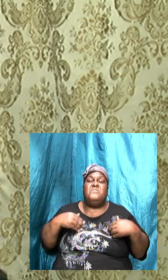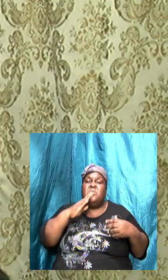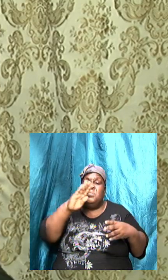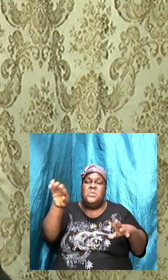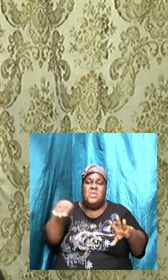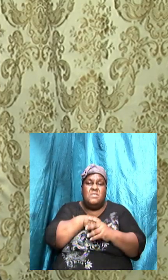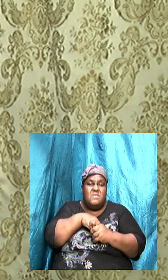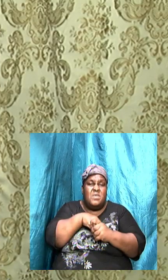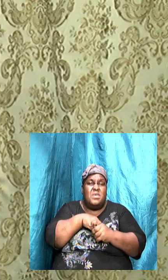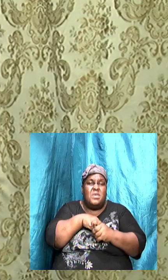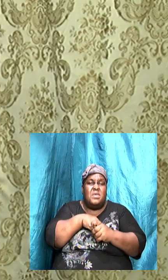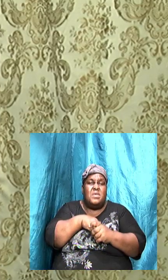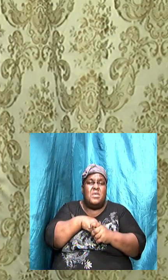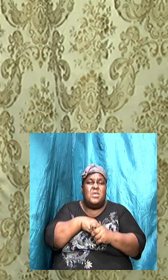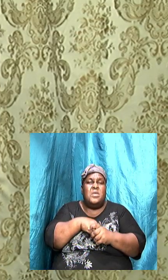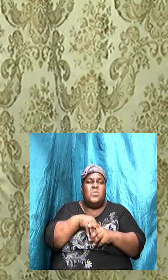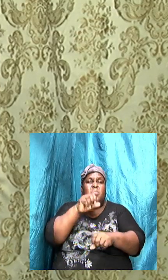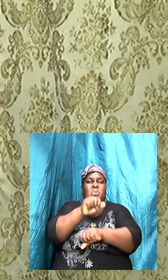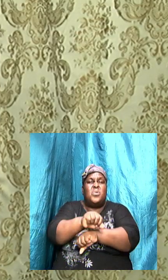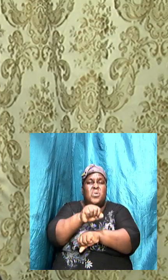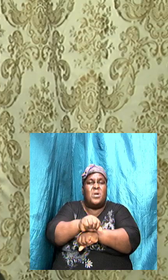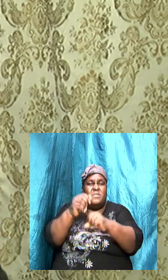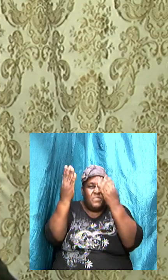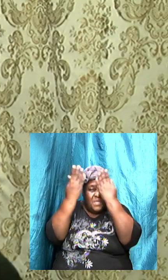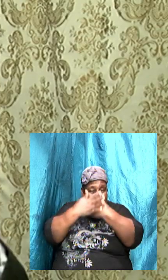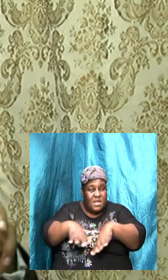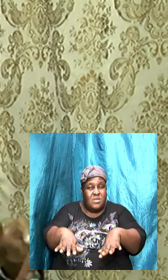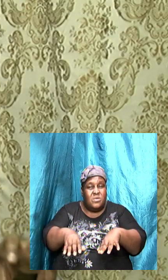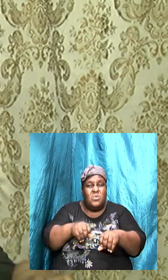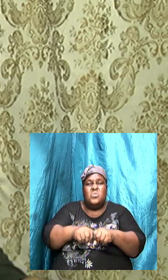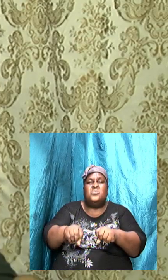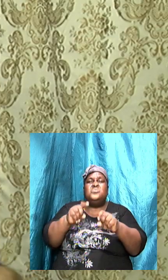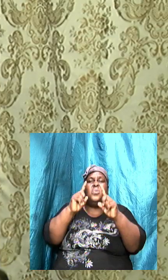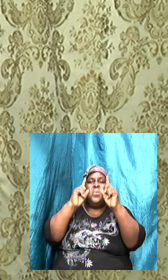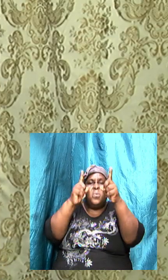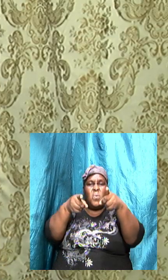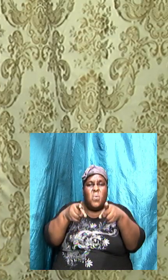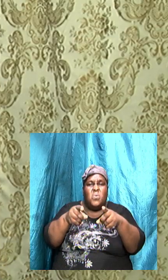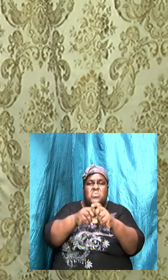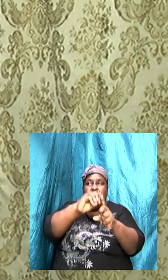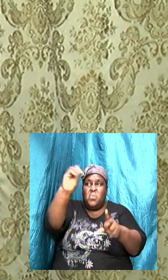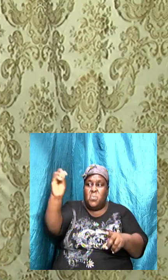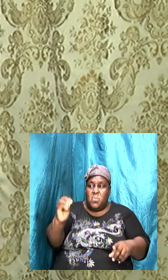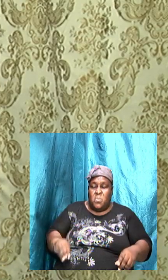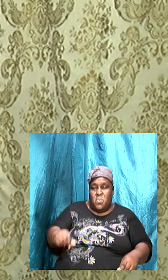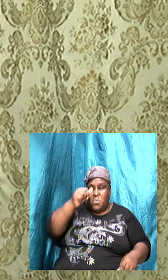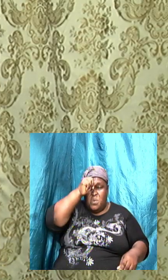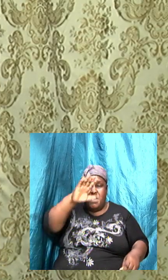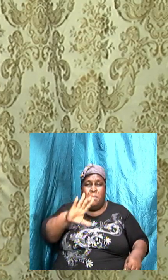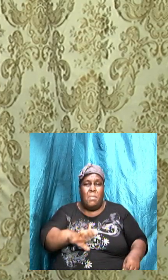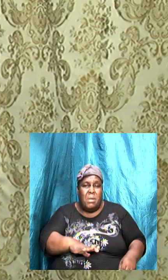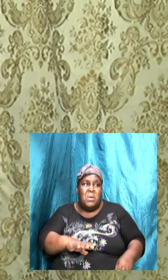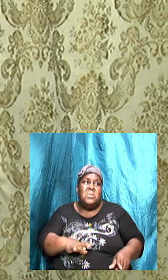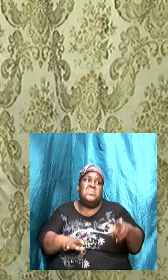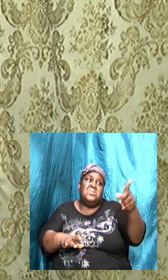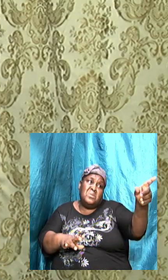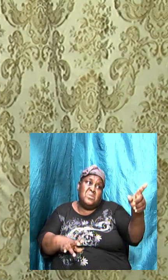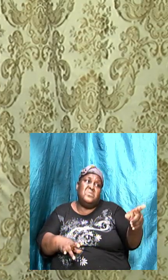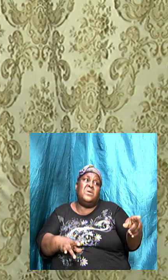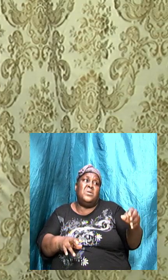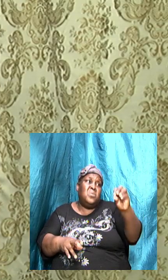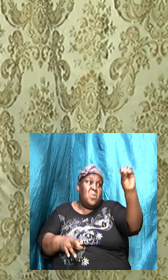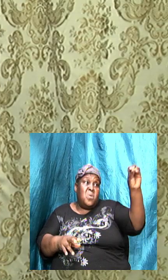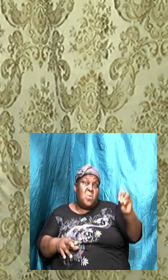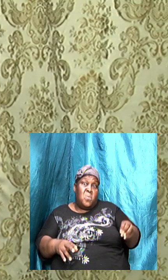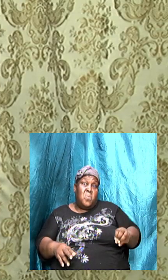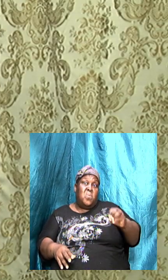involved in works of darkness. And so they go to this Obia man or to that Obia woman, and they